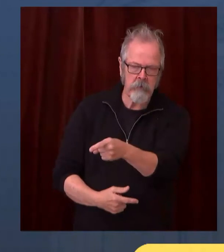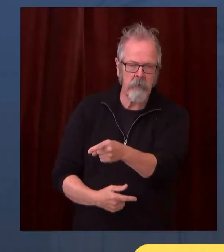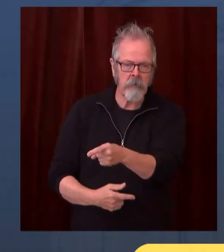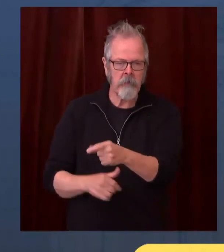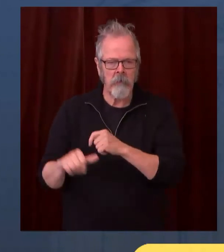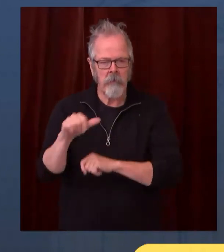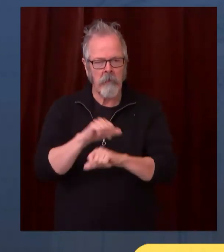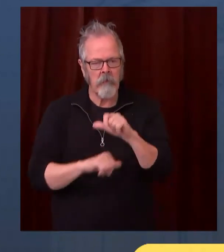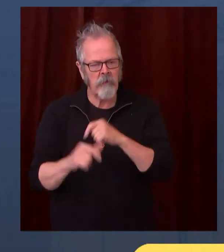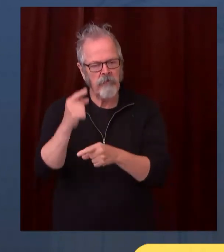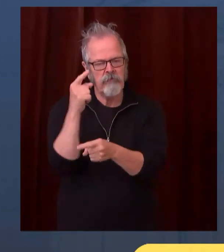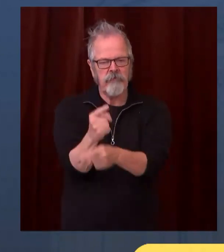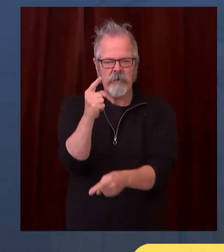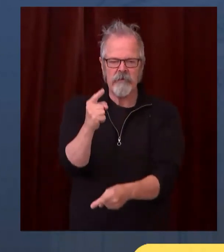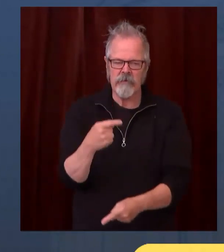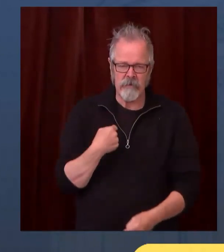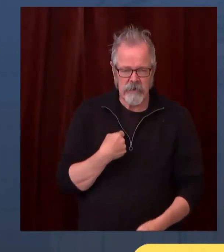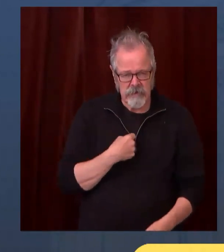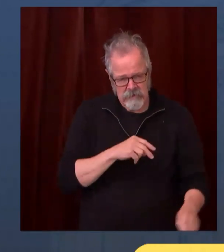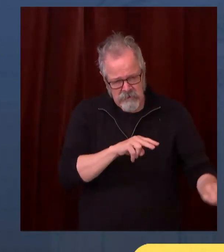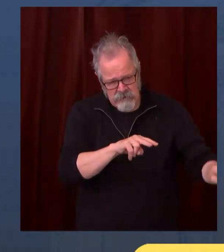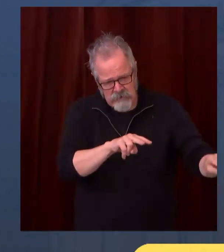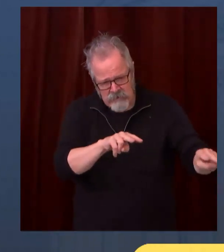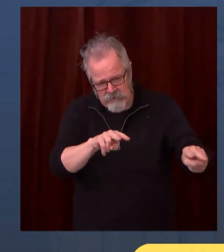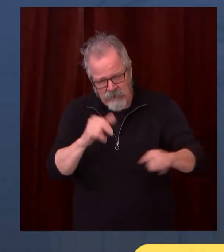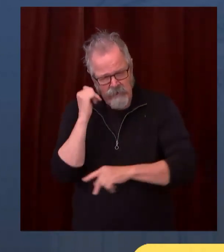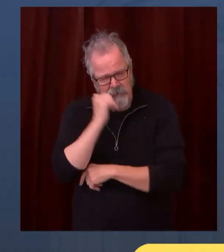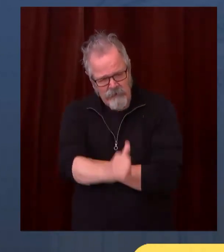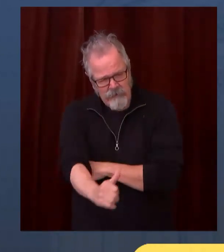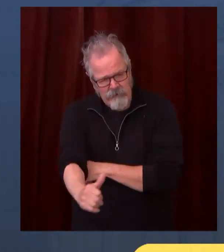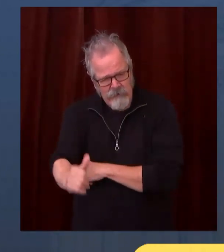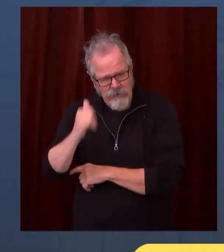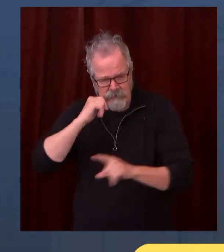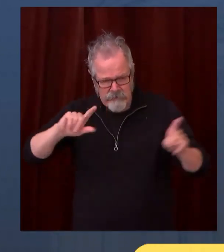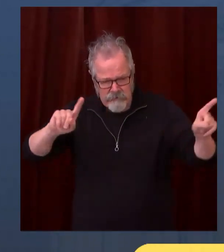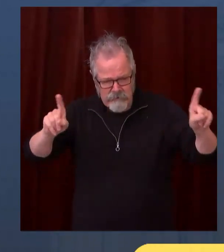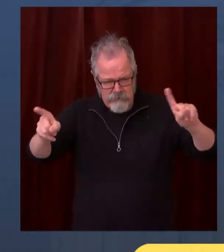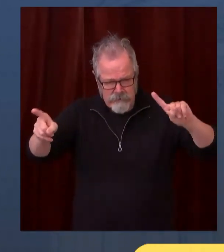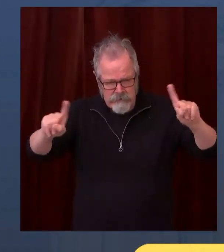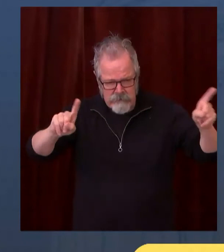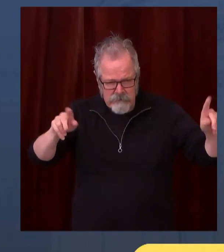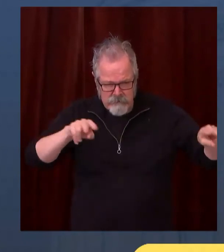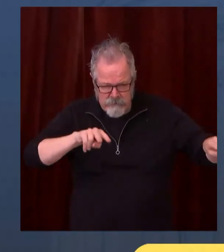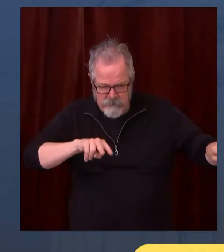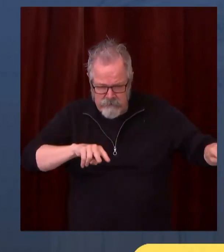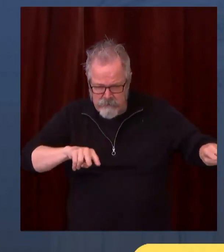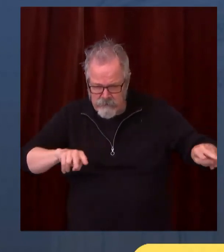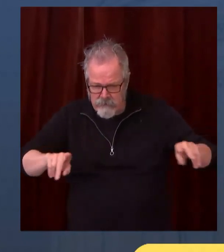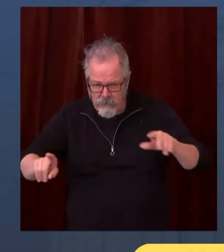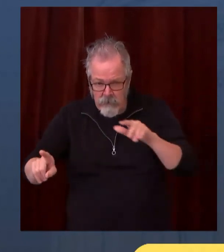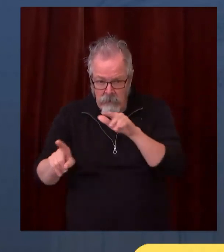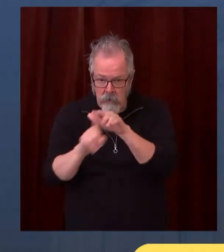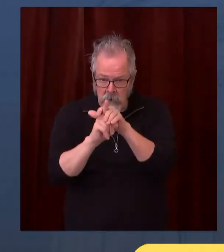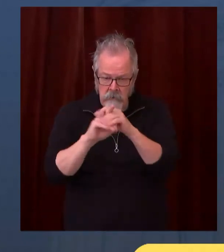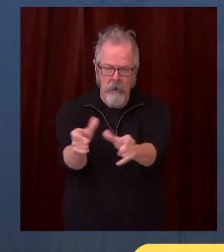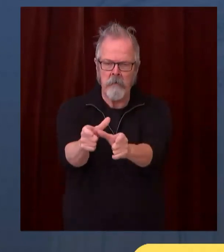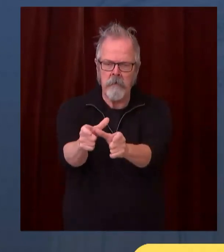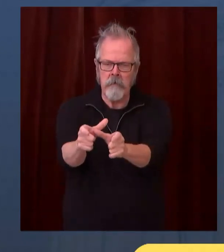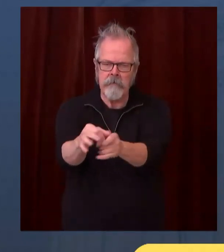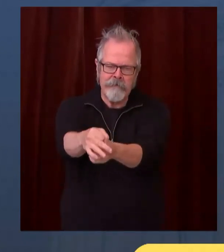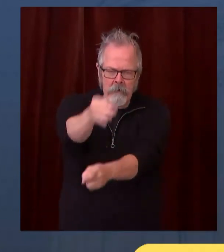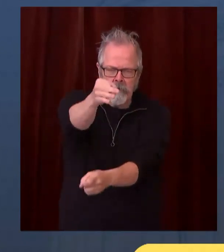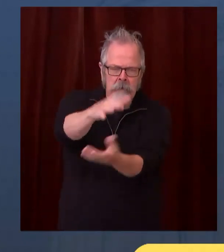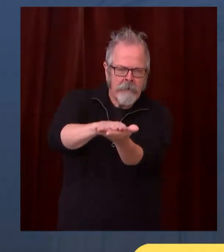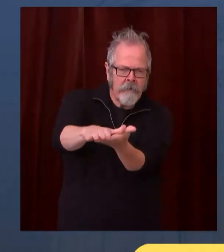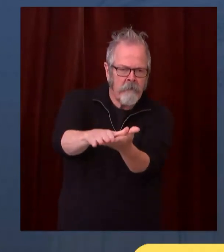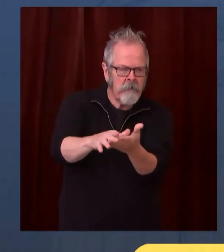we identify a case and can immediately isolate people is also why we're having more success. The more quickly